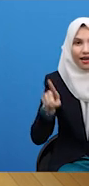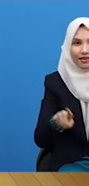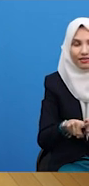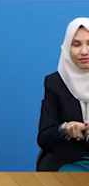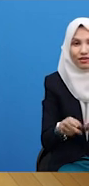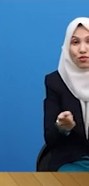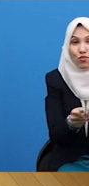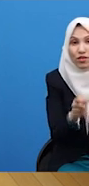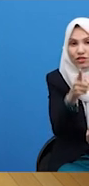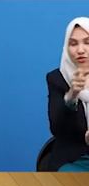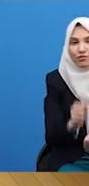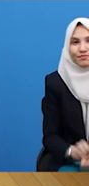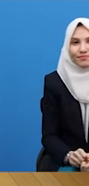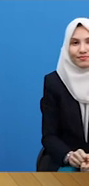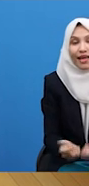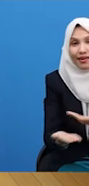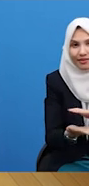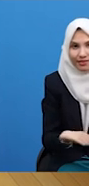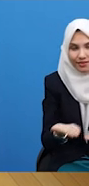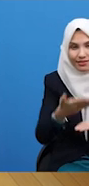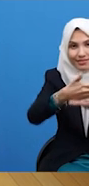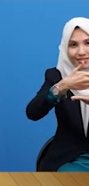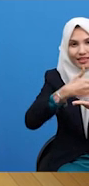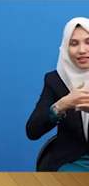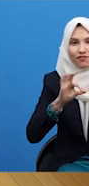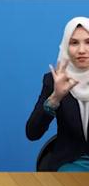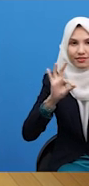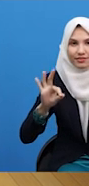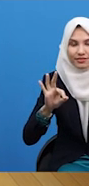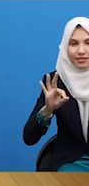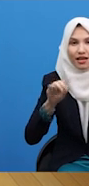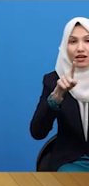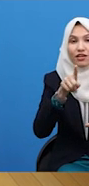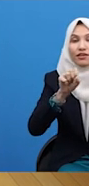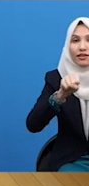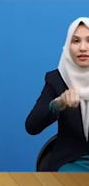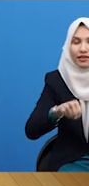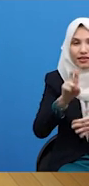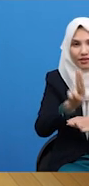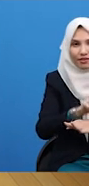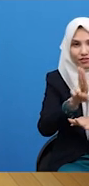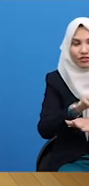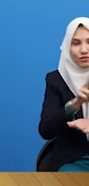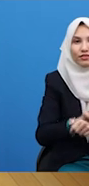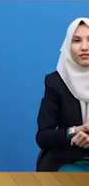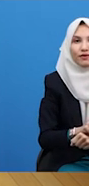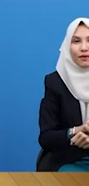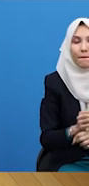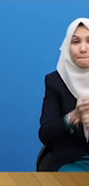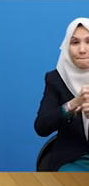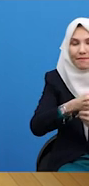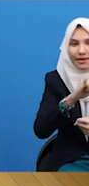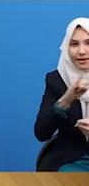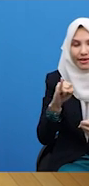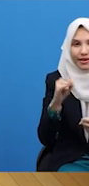And here is a list of phrases you can use when you are making a decision or